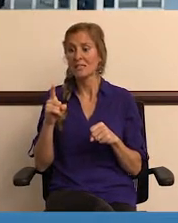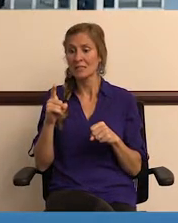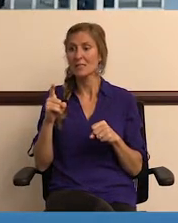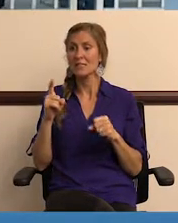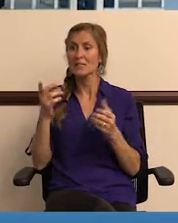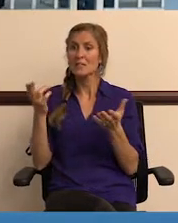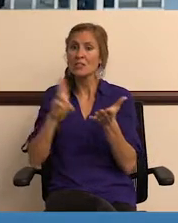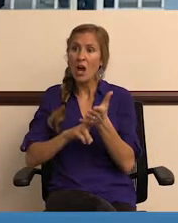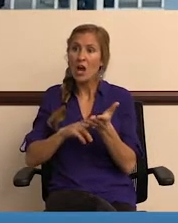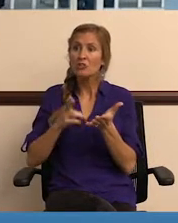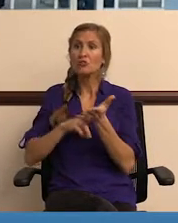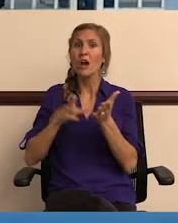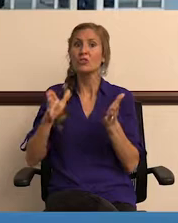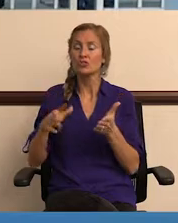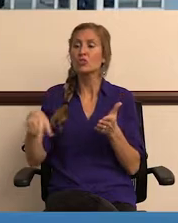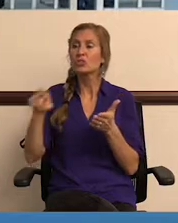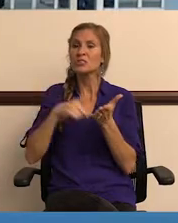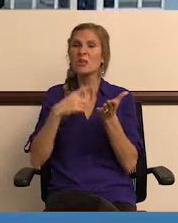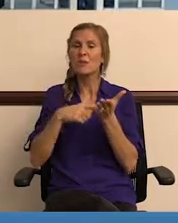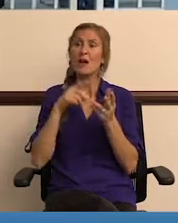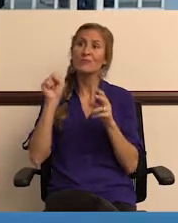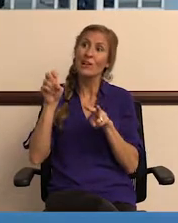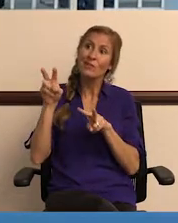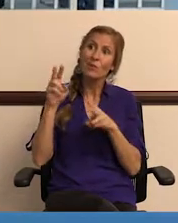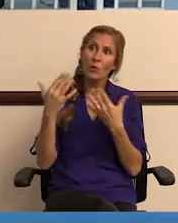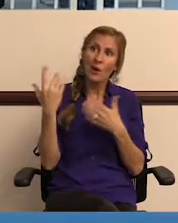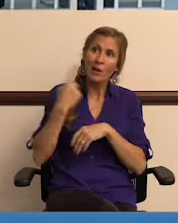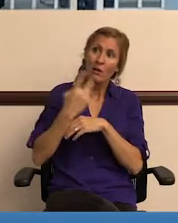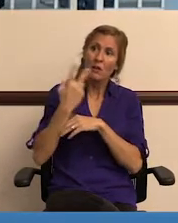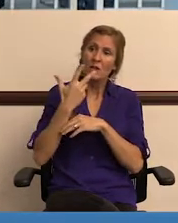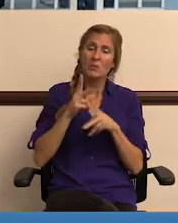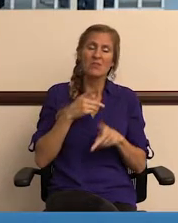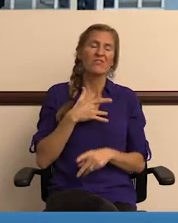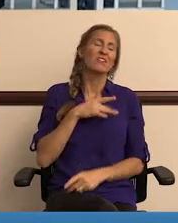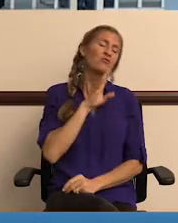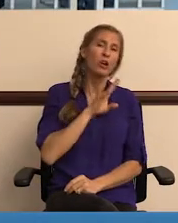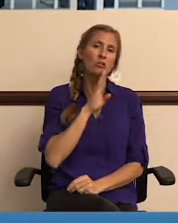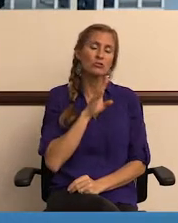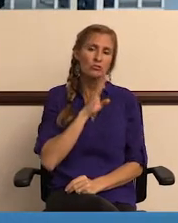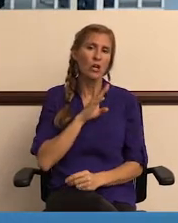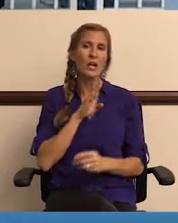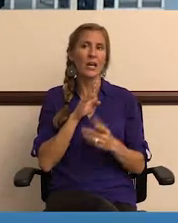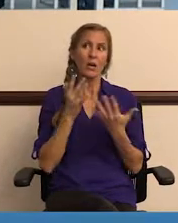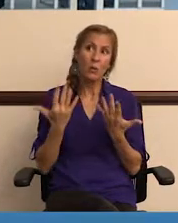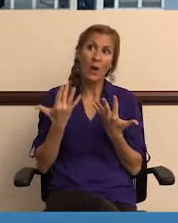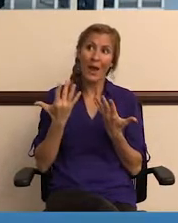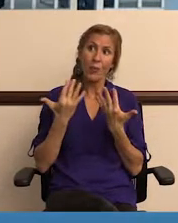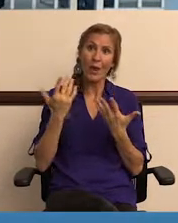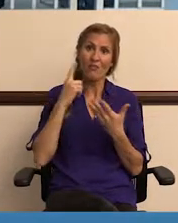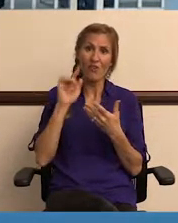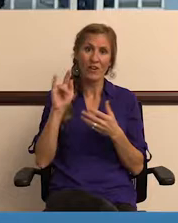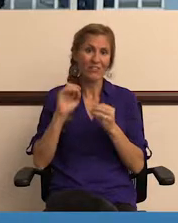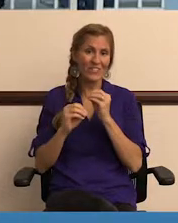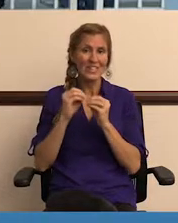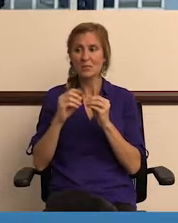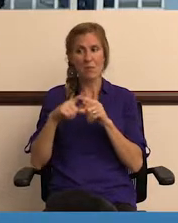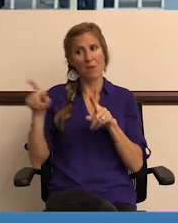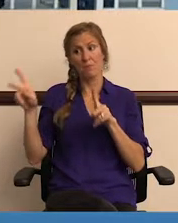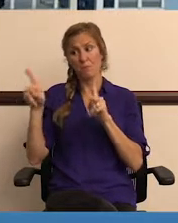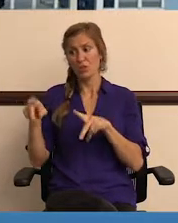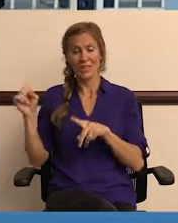rather than now wait or be at the mercy of a contractor to mobilize, sometimes that can be a couple of days and that can get frustrating for folks when they put a work ticket in and they're waiting,